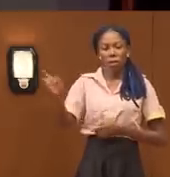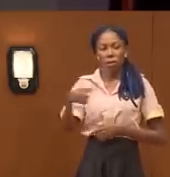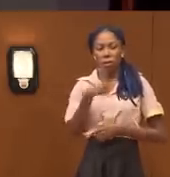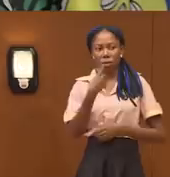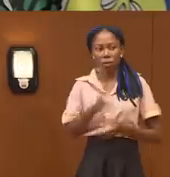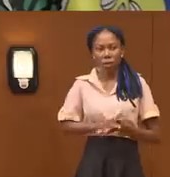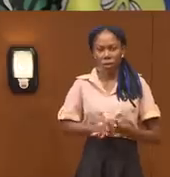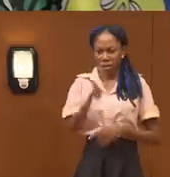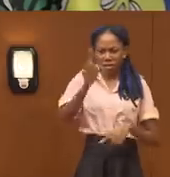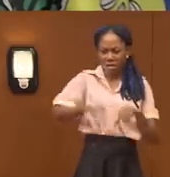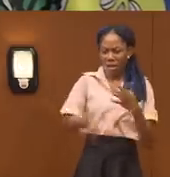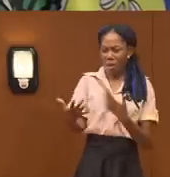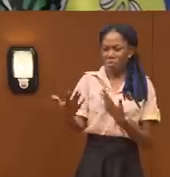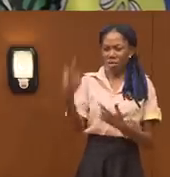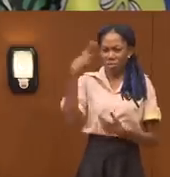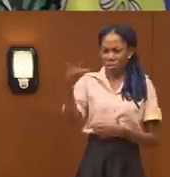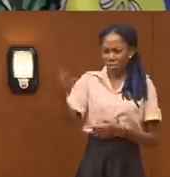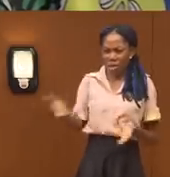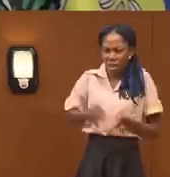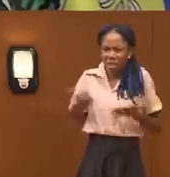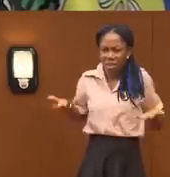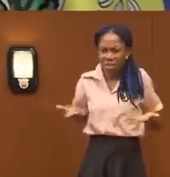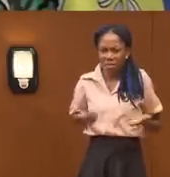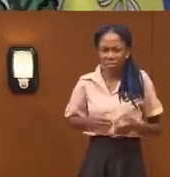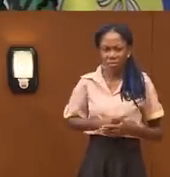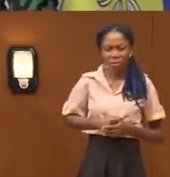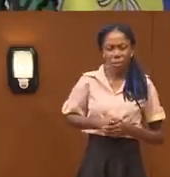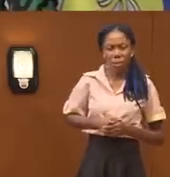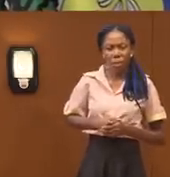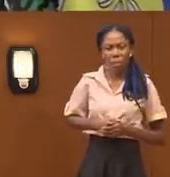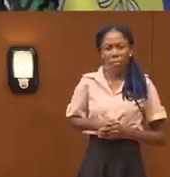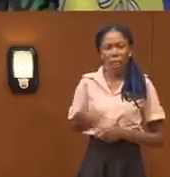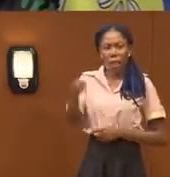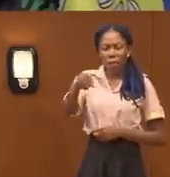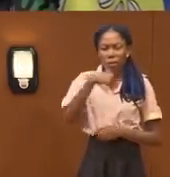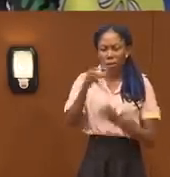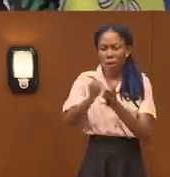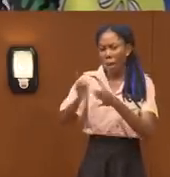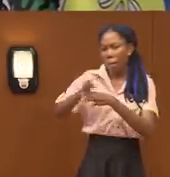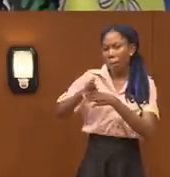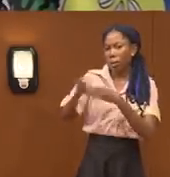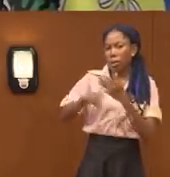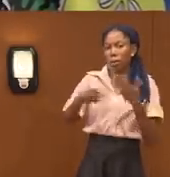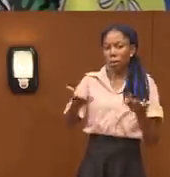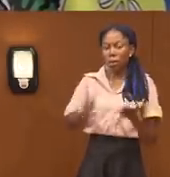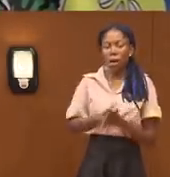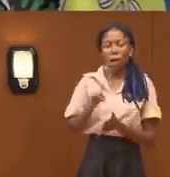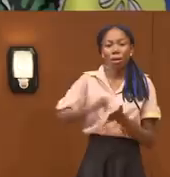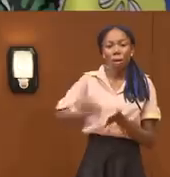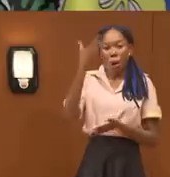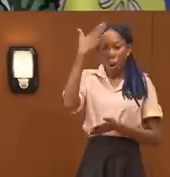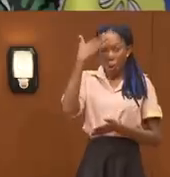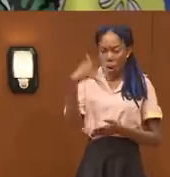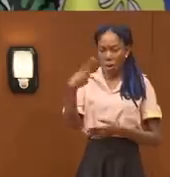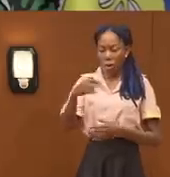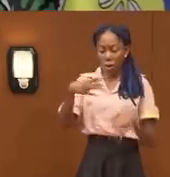Give me time. You can't wait forever. Do you understand? He can't wait for you. It's not his business. And that's why the court is there to